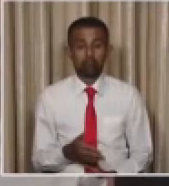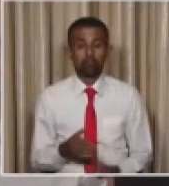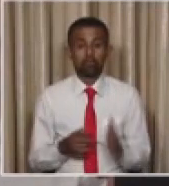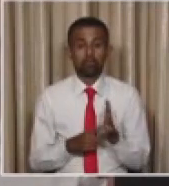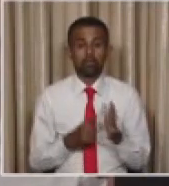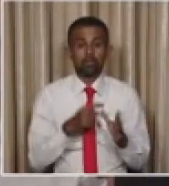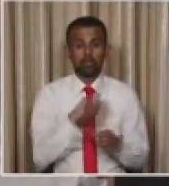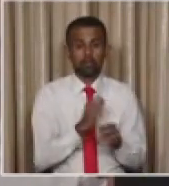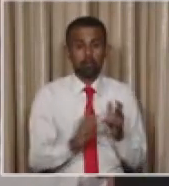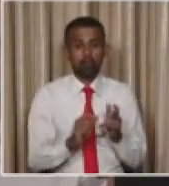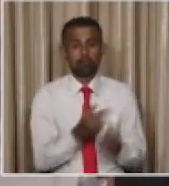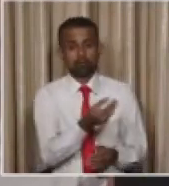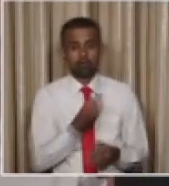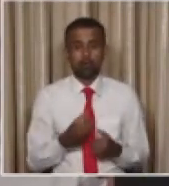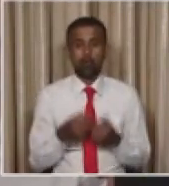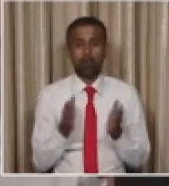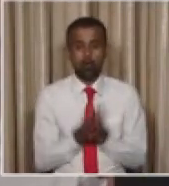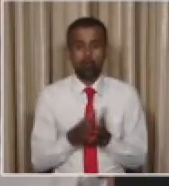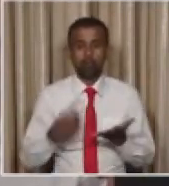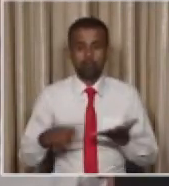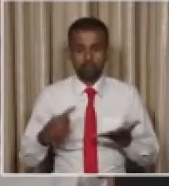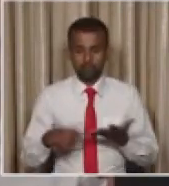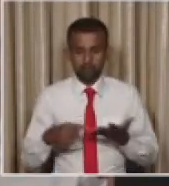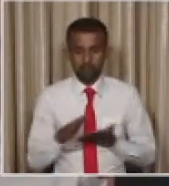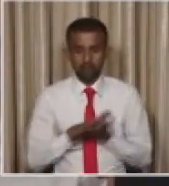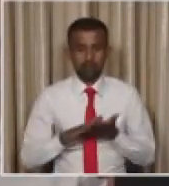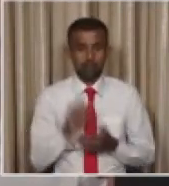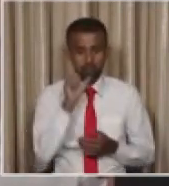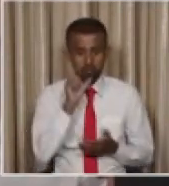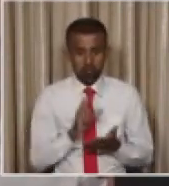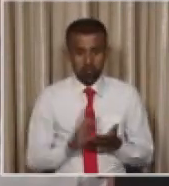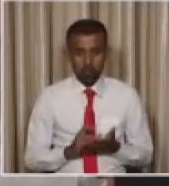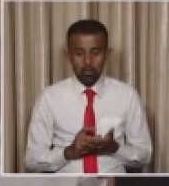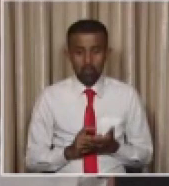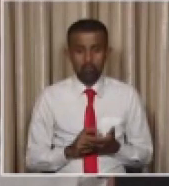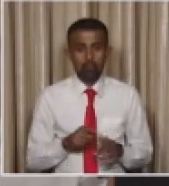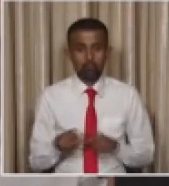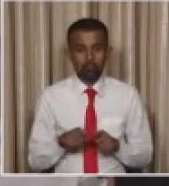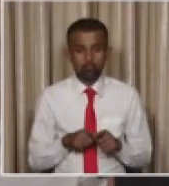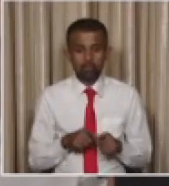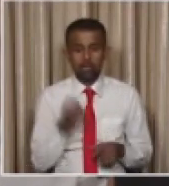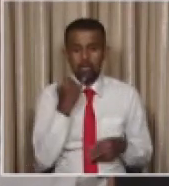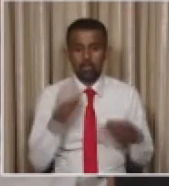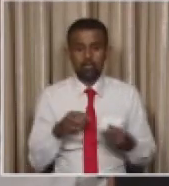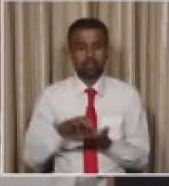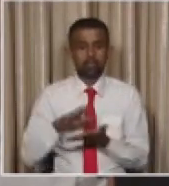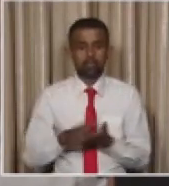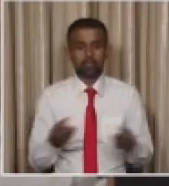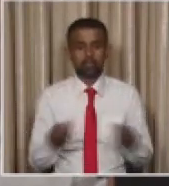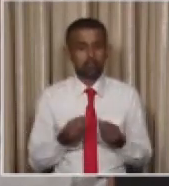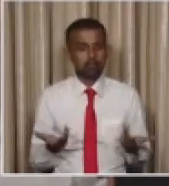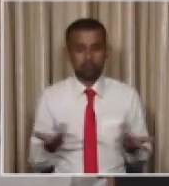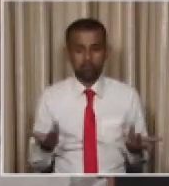over other laws but this has also been interpreted it's finally for the court to decide and I